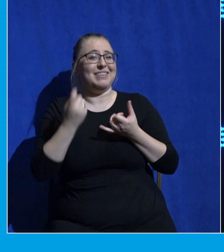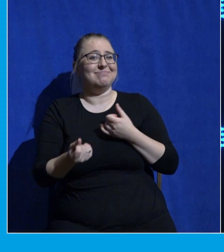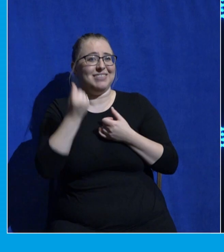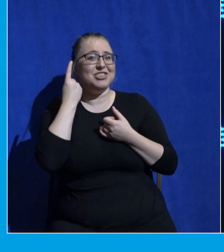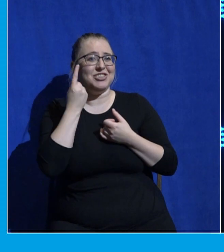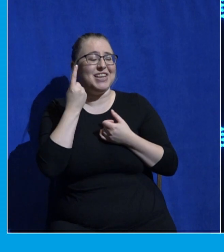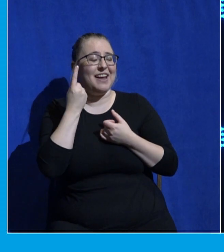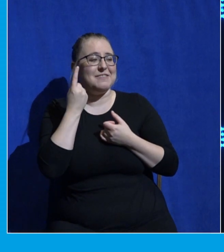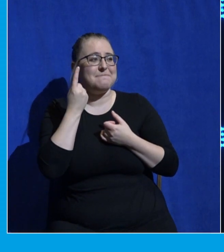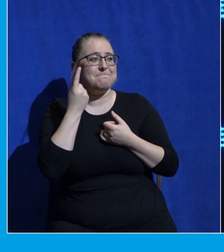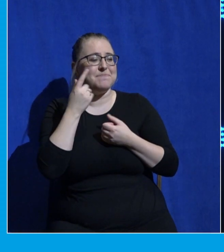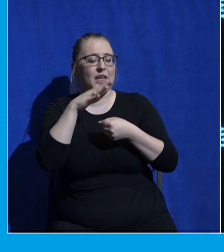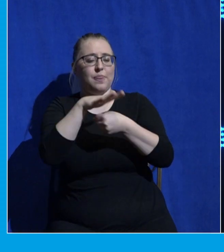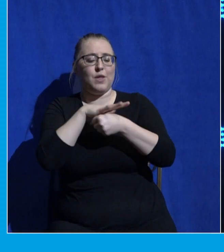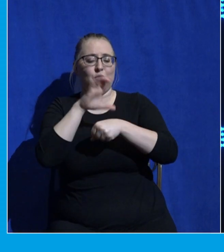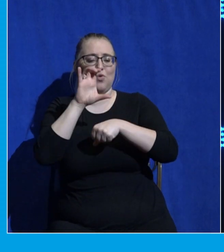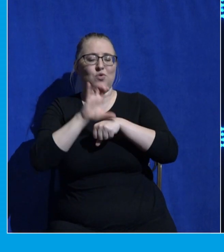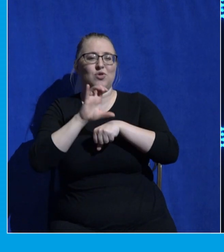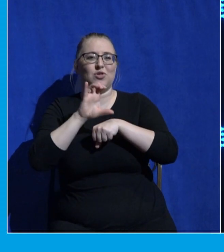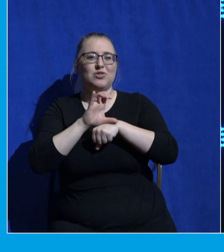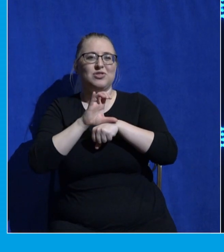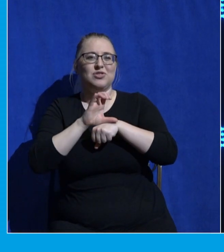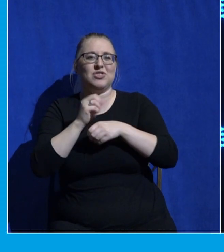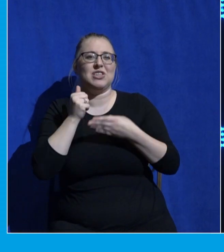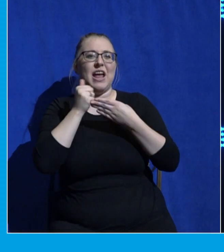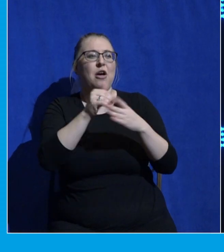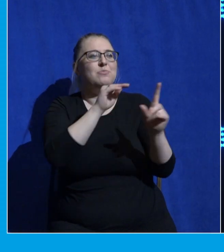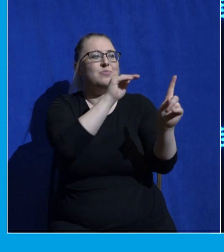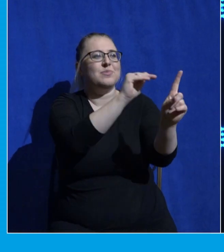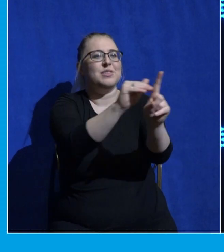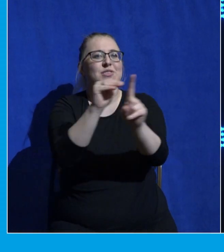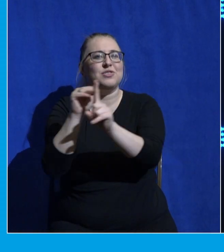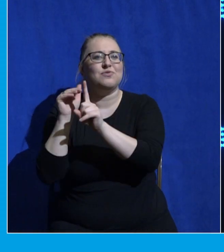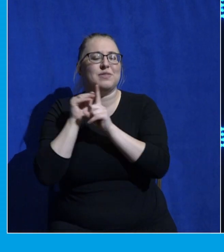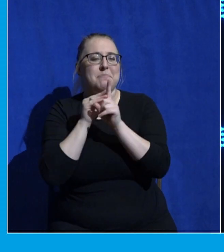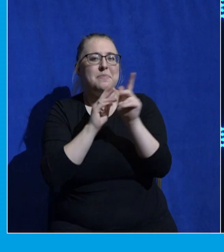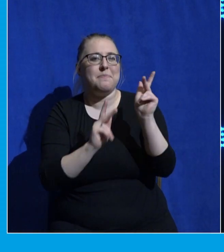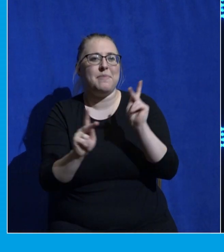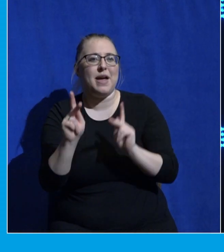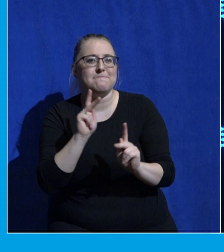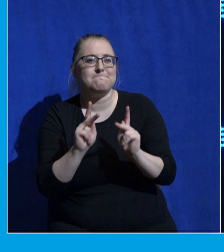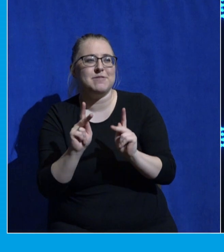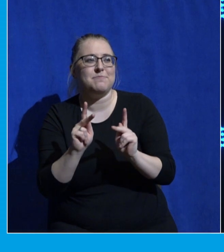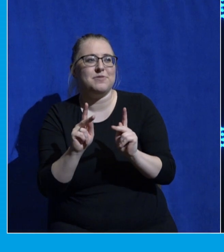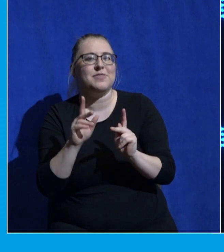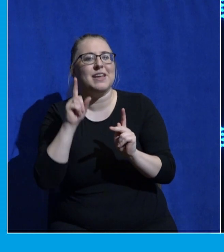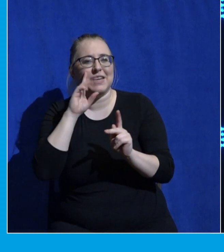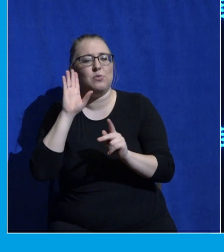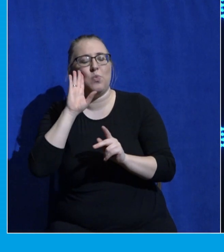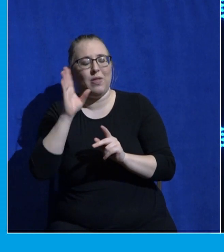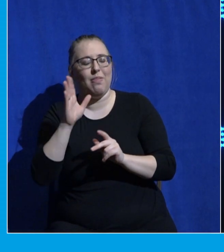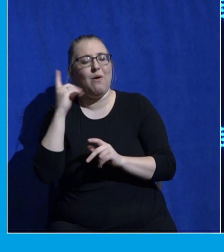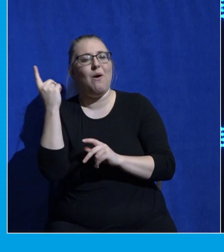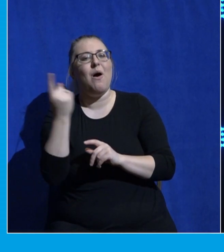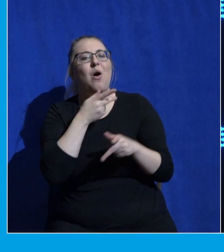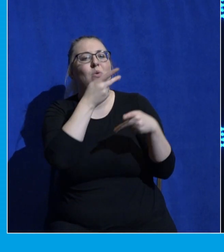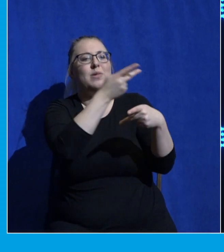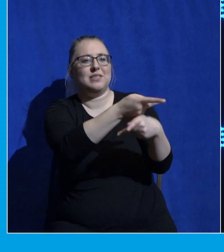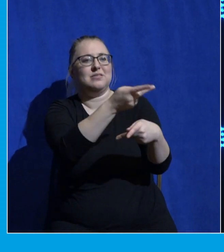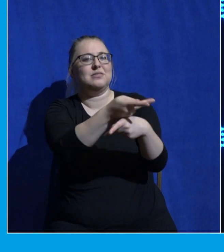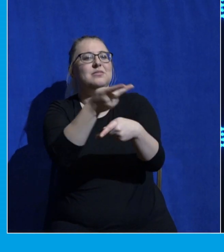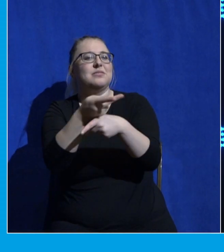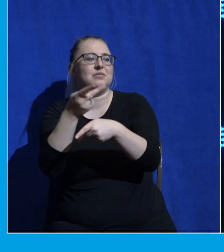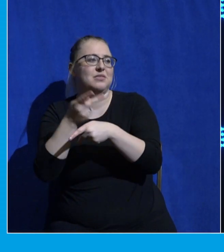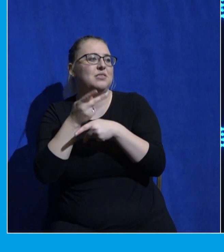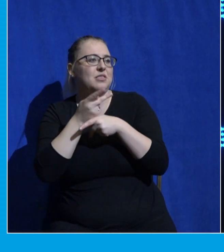is God's means to remind his fearful and forgetful people that he will always keep them. He will